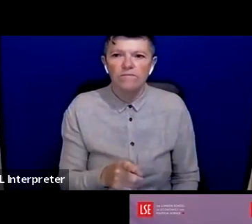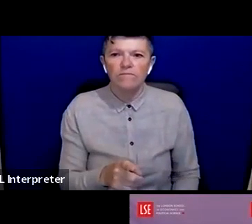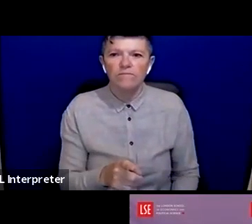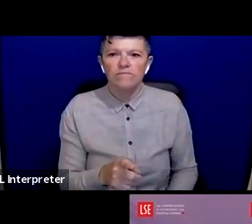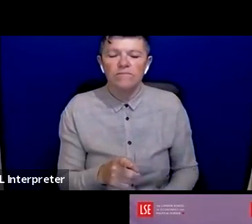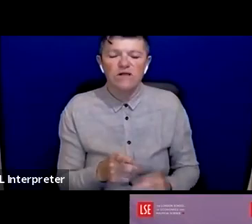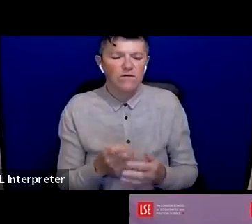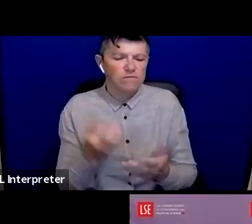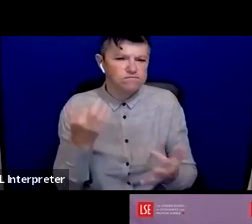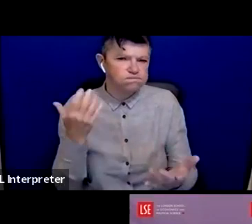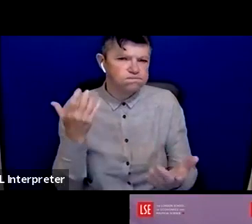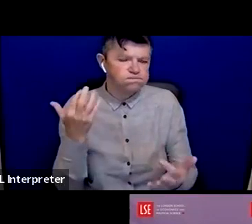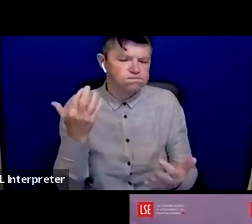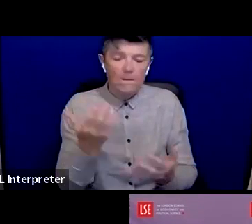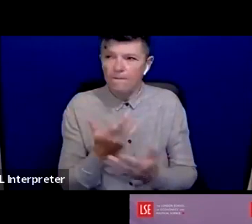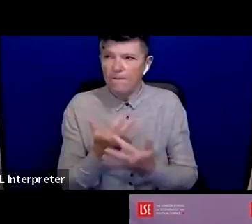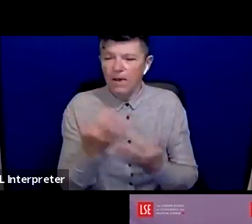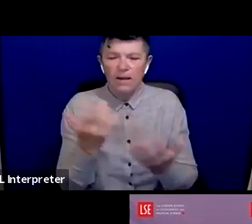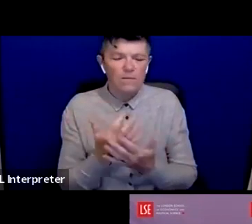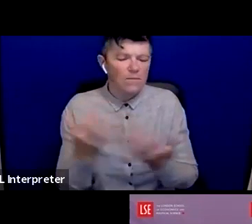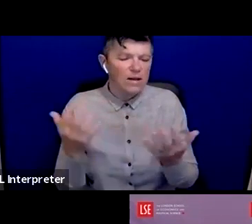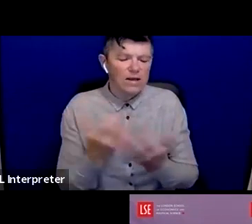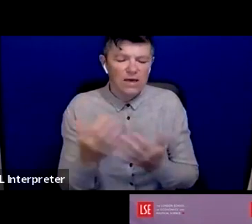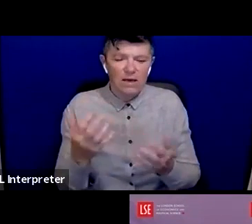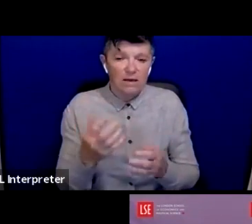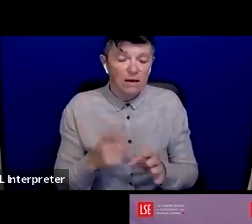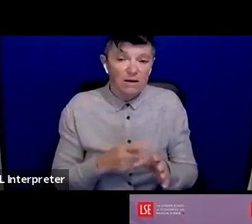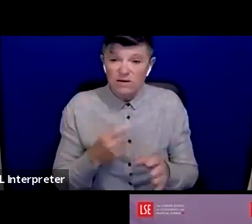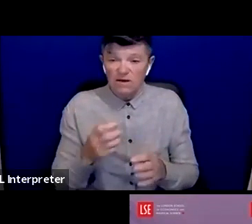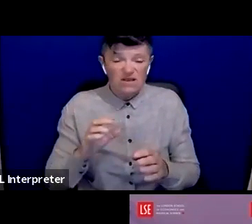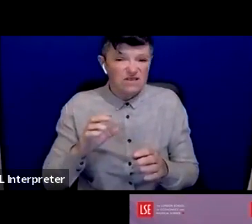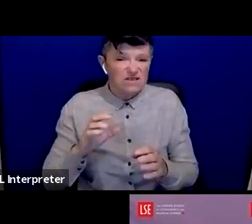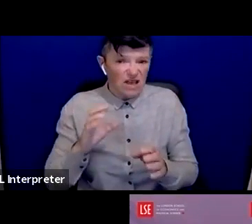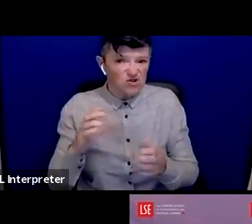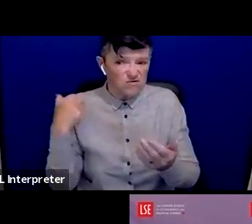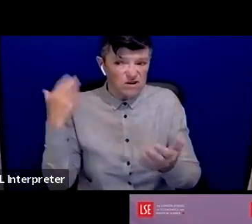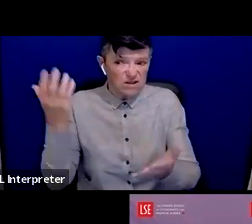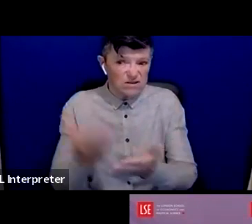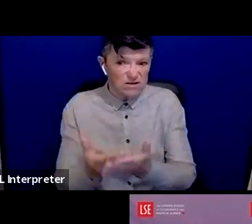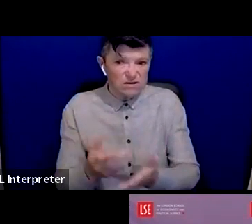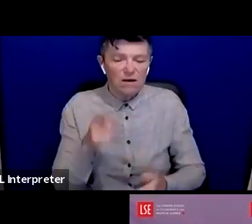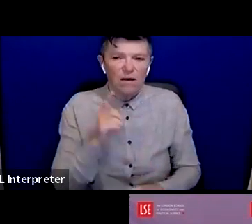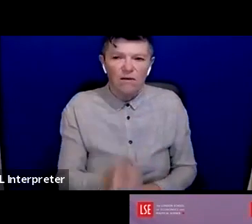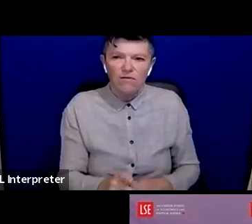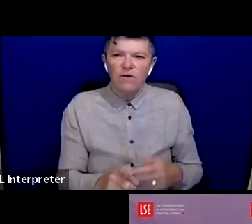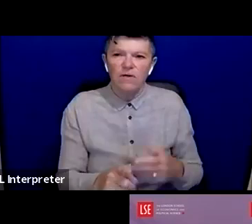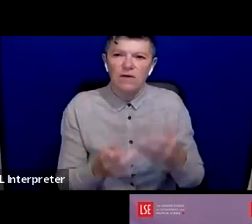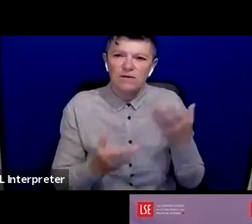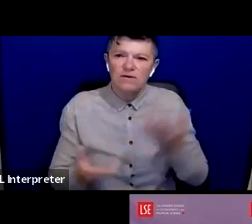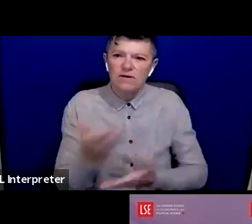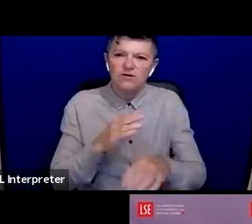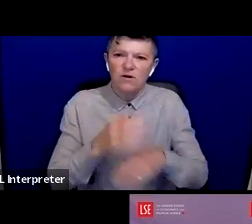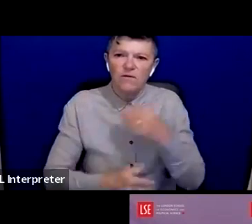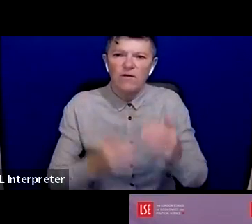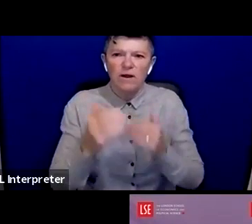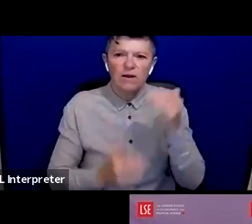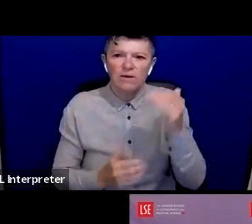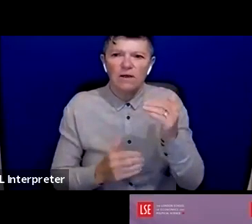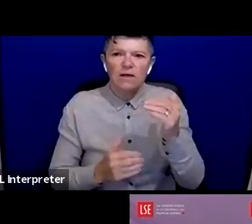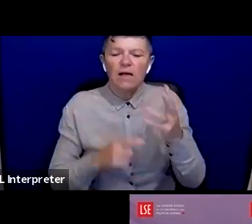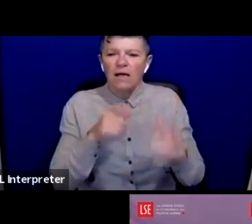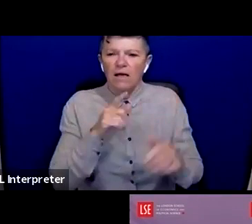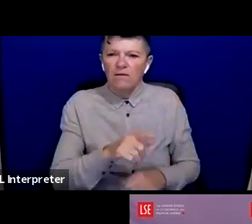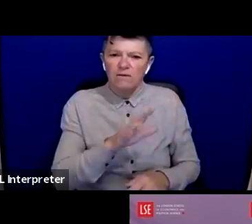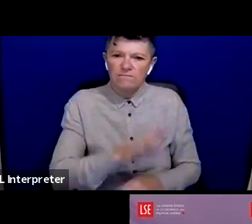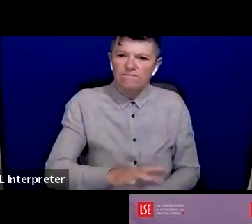too many years, too many decades, too many centuries, the narrative and the discussion on inequality in Latin America has been